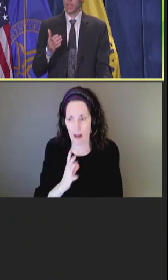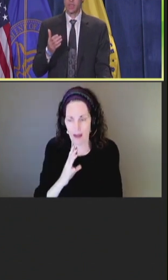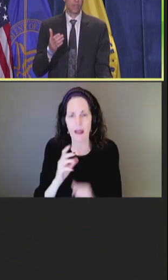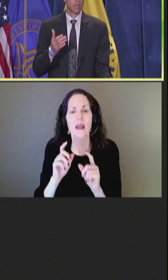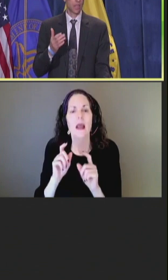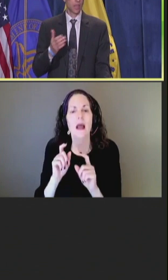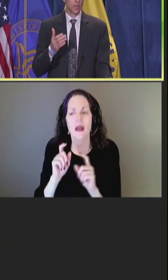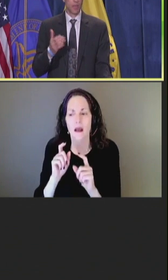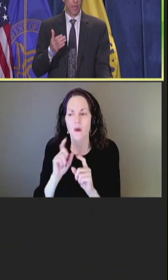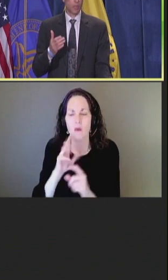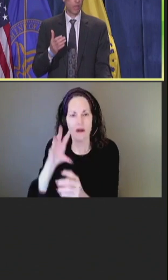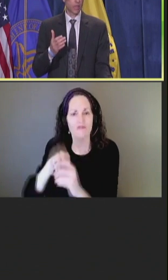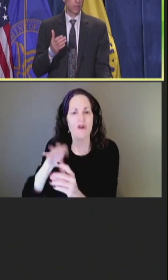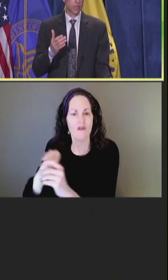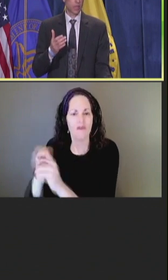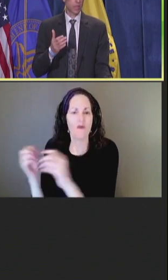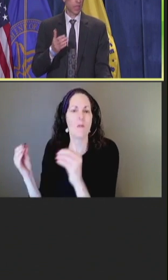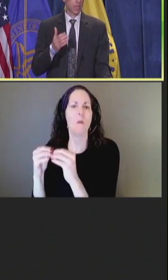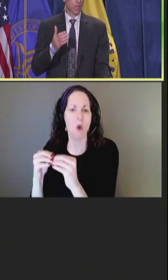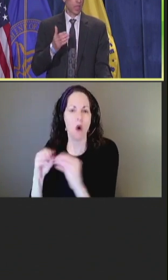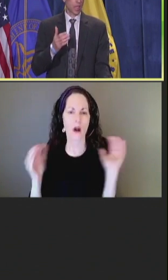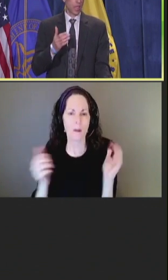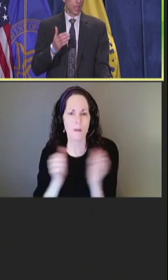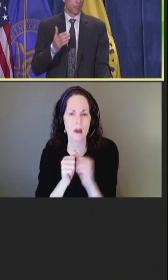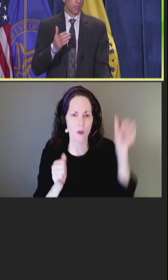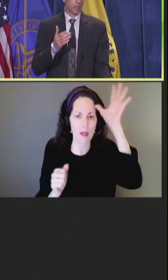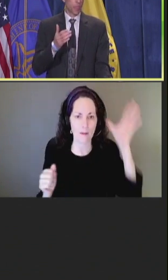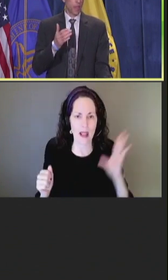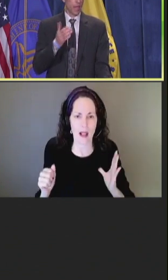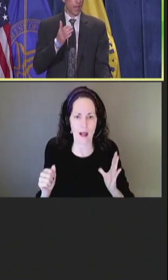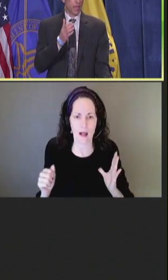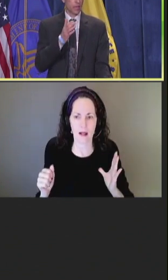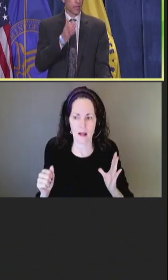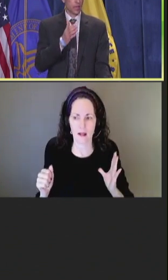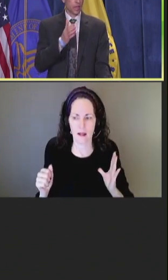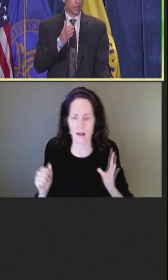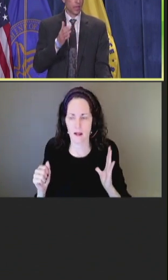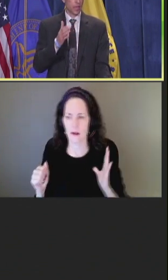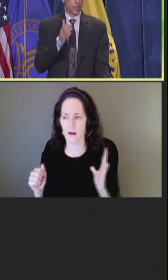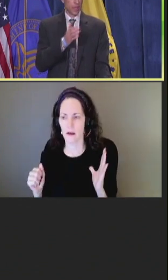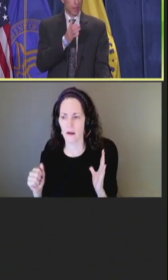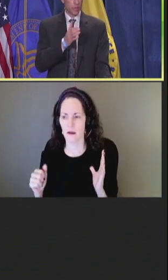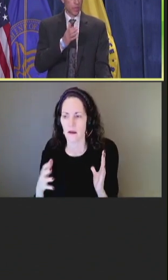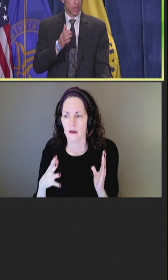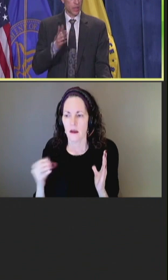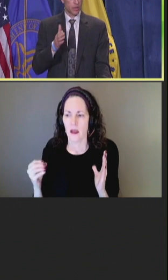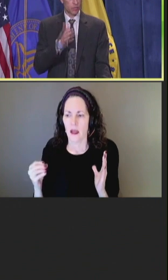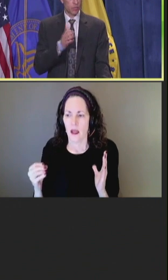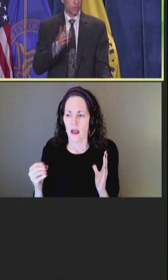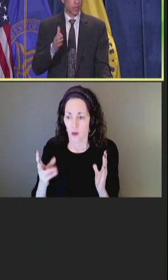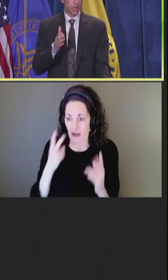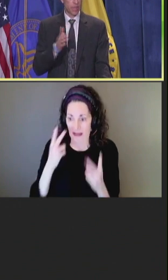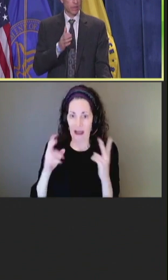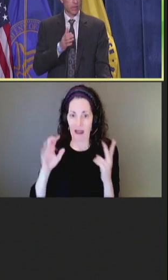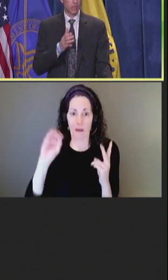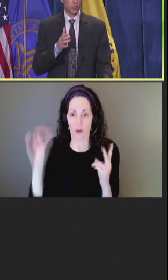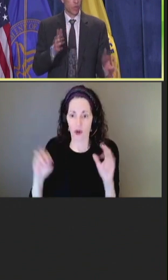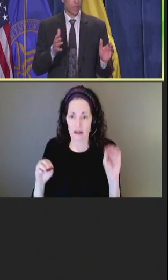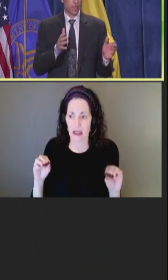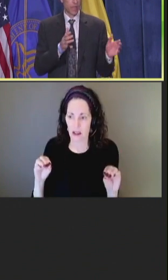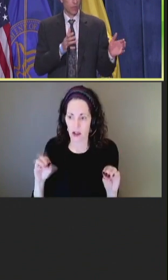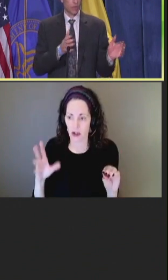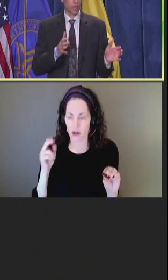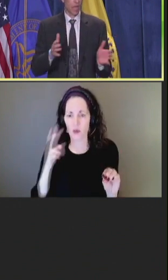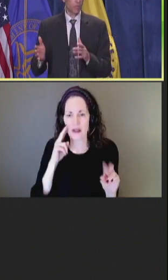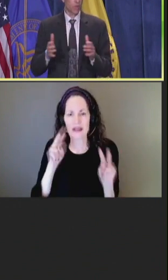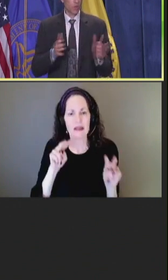these studies than the male participants. And there's, and that percentage maintains more or less